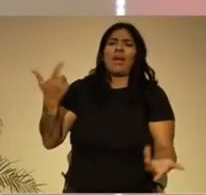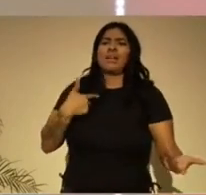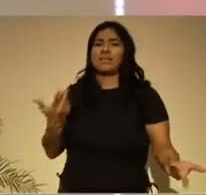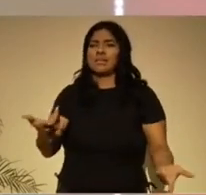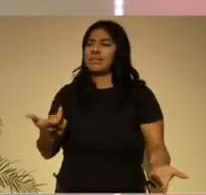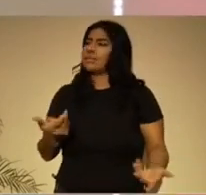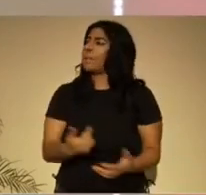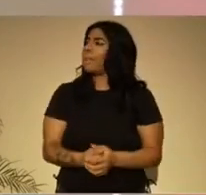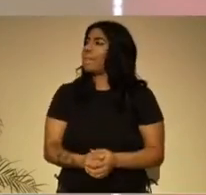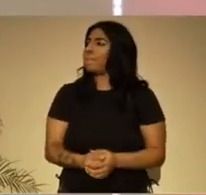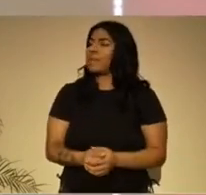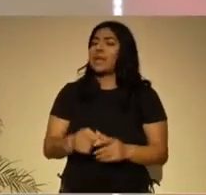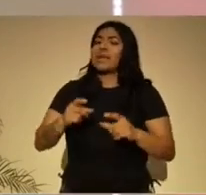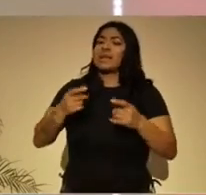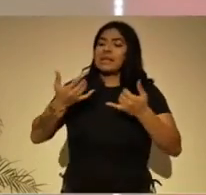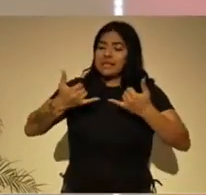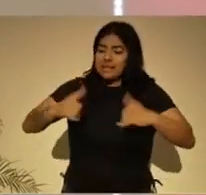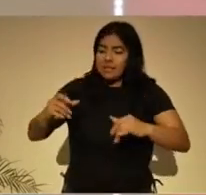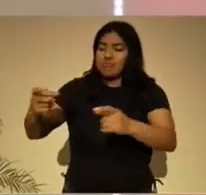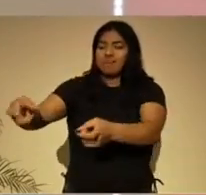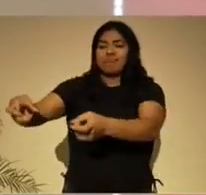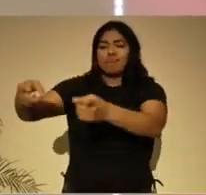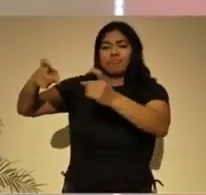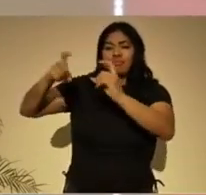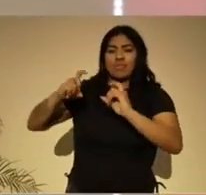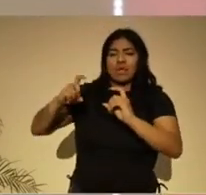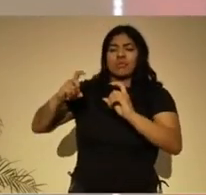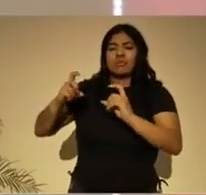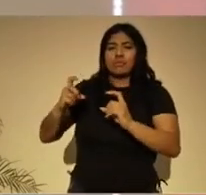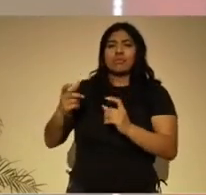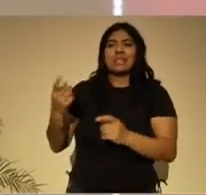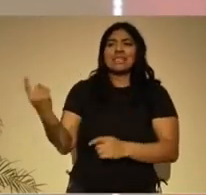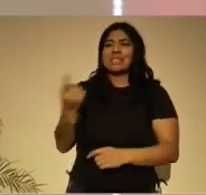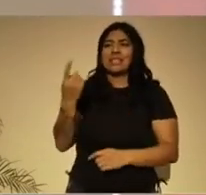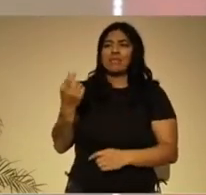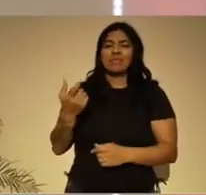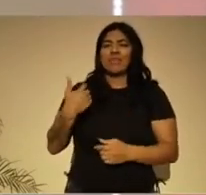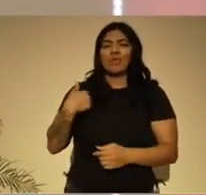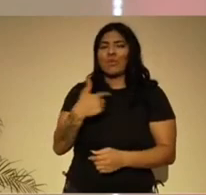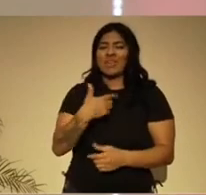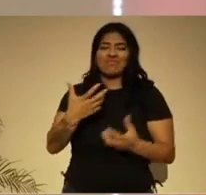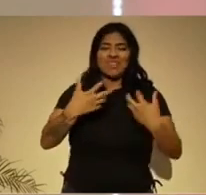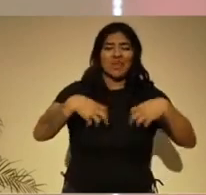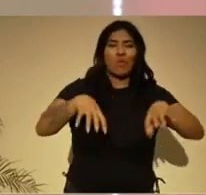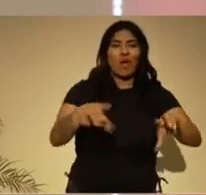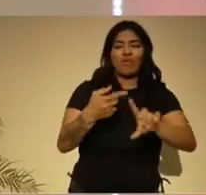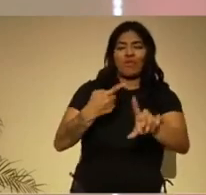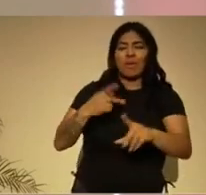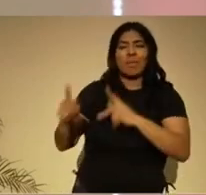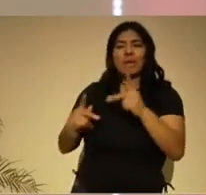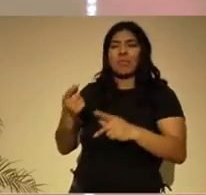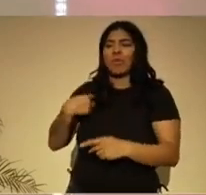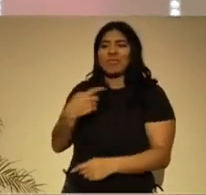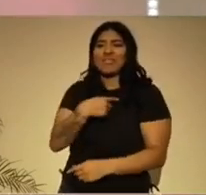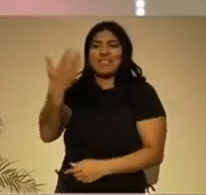yet, we inherited something that we didn't even want from people that we didn't even know.